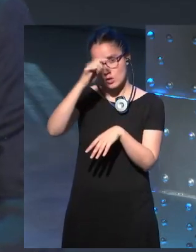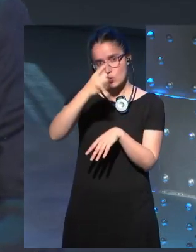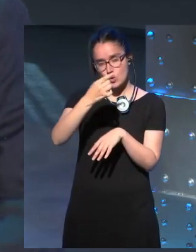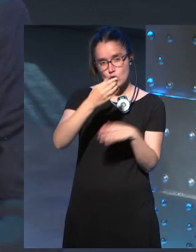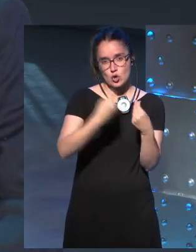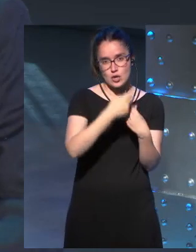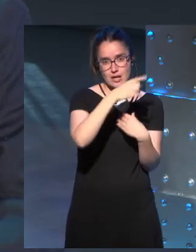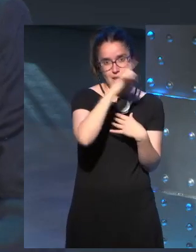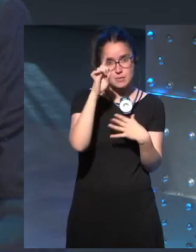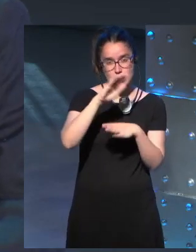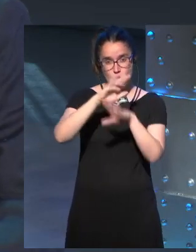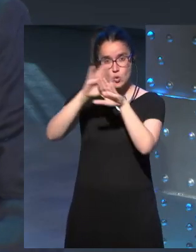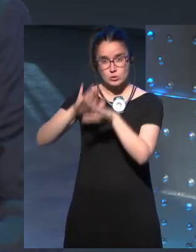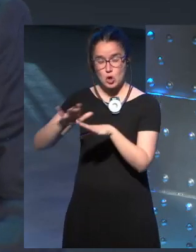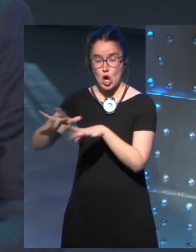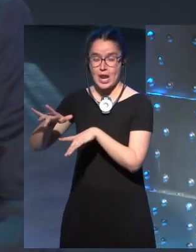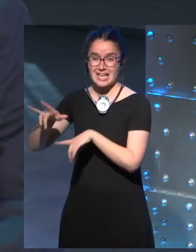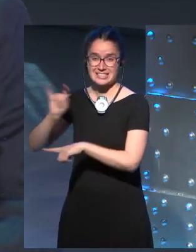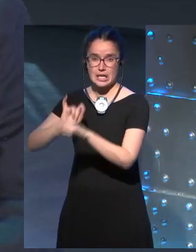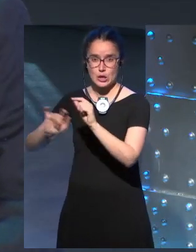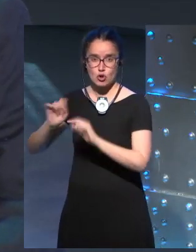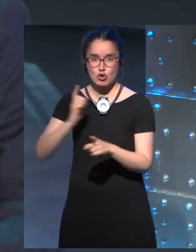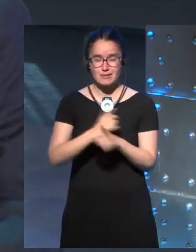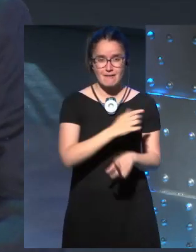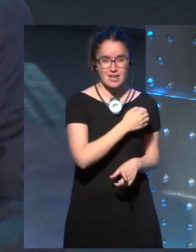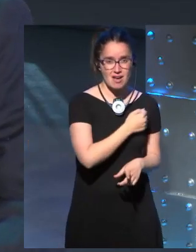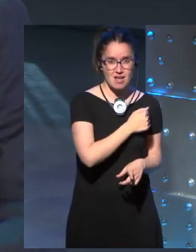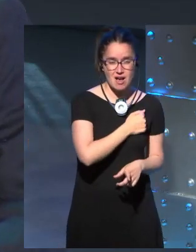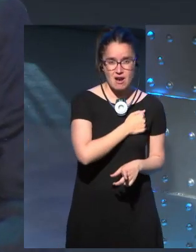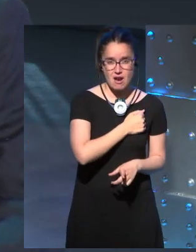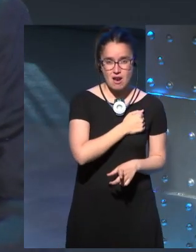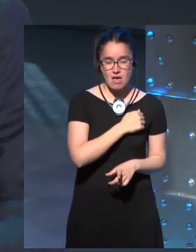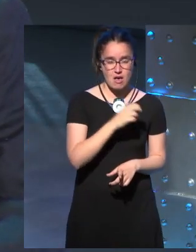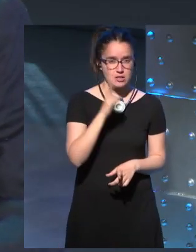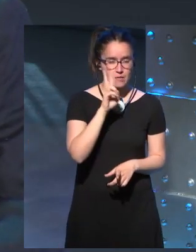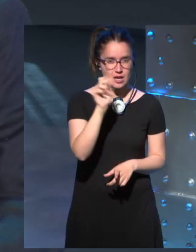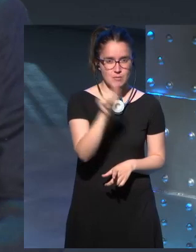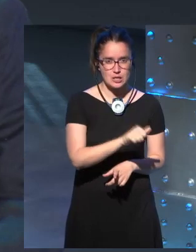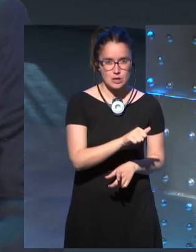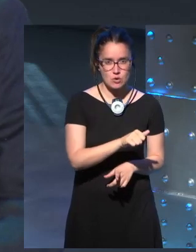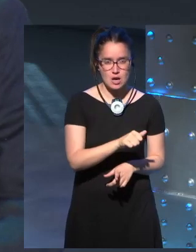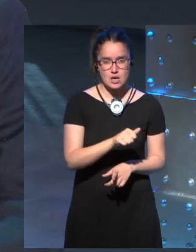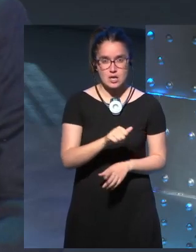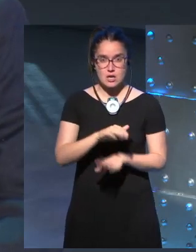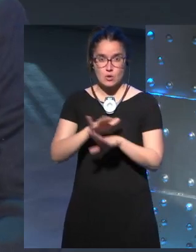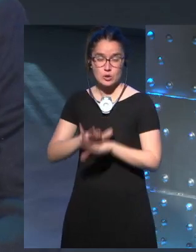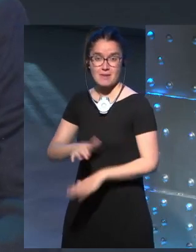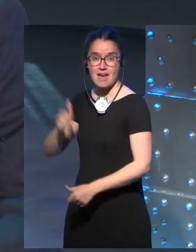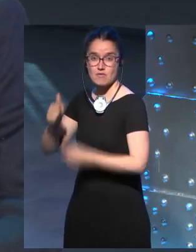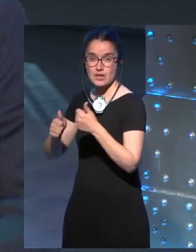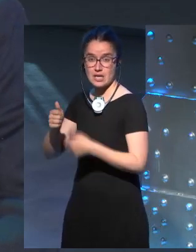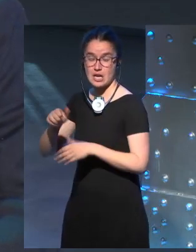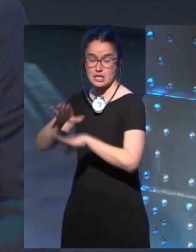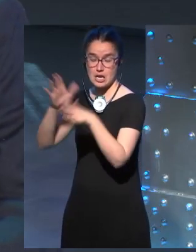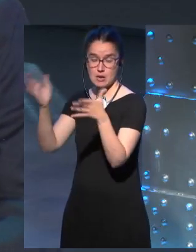of Zidane, one in Real Madrid, another one in national team, was against Villarreal, it's in the movie,